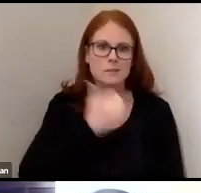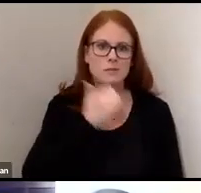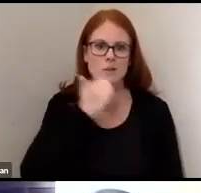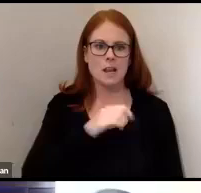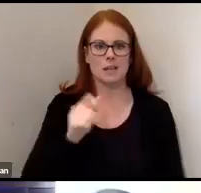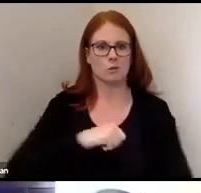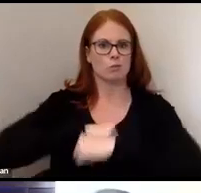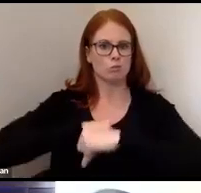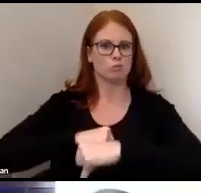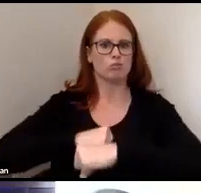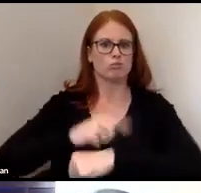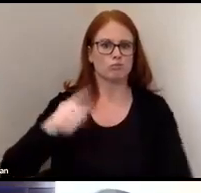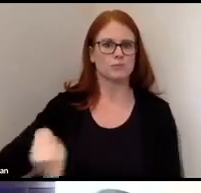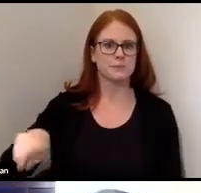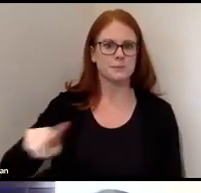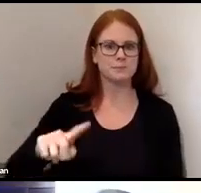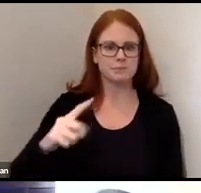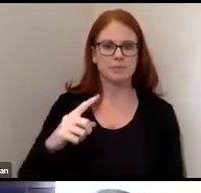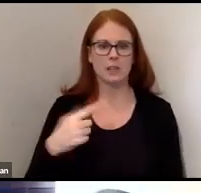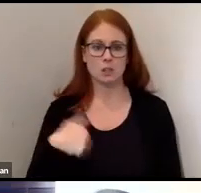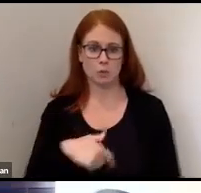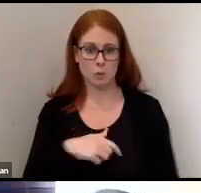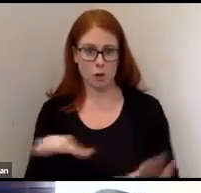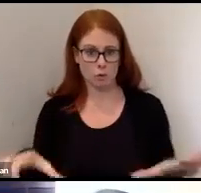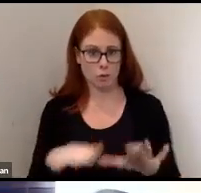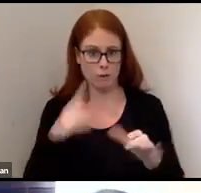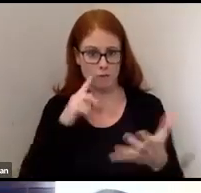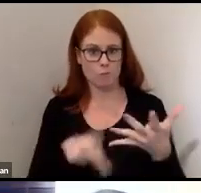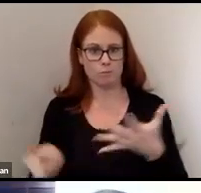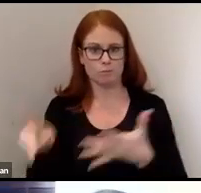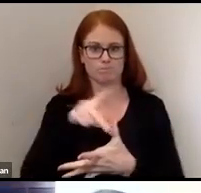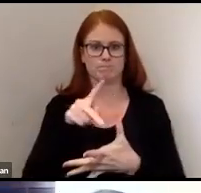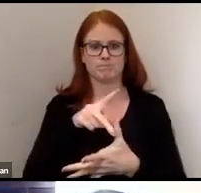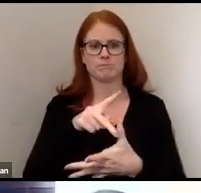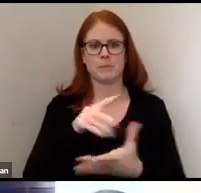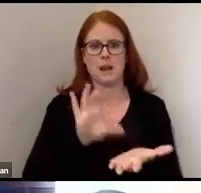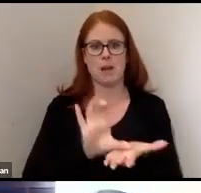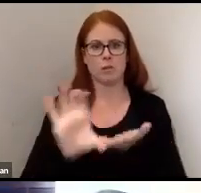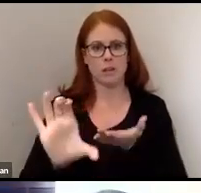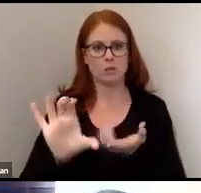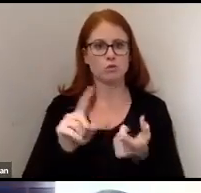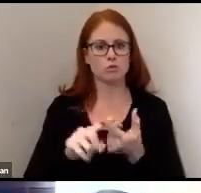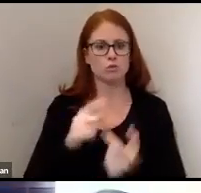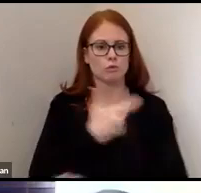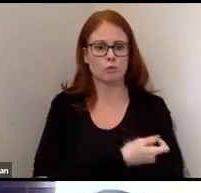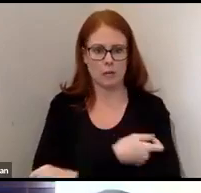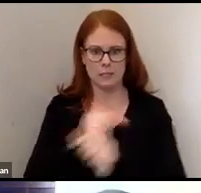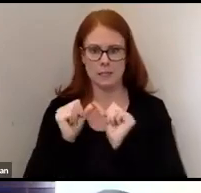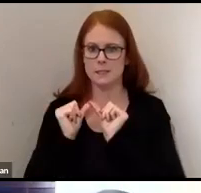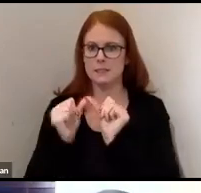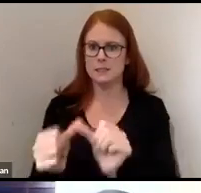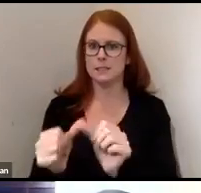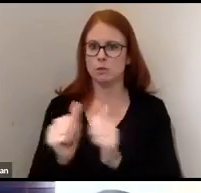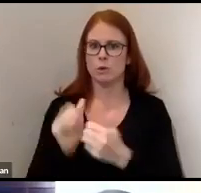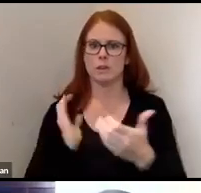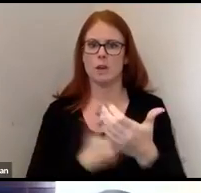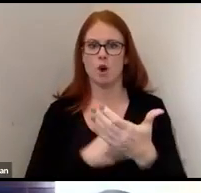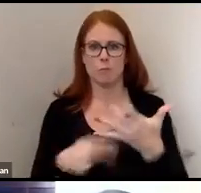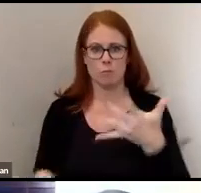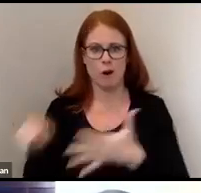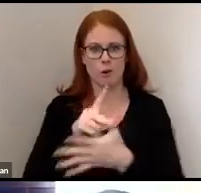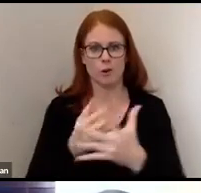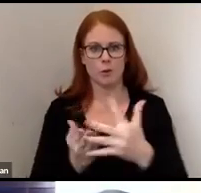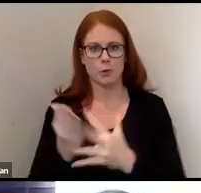them protected. So what we are doing in terms of our prioritization and allocation has been consistent with what we have done throughout. At